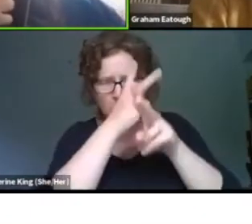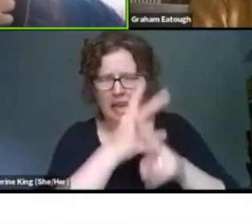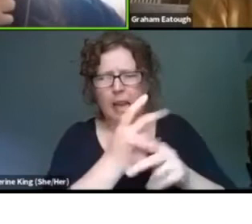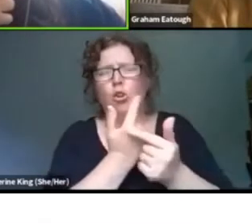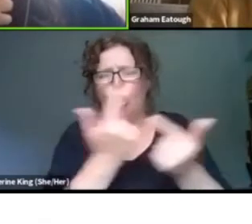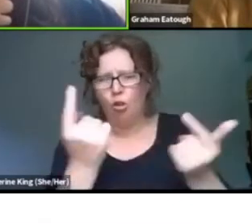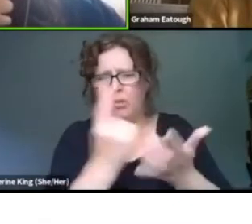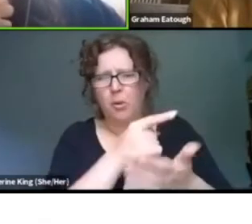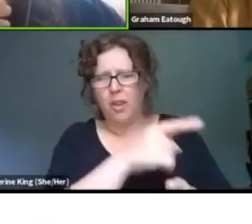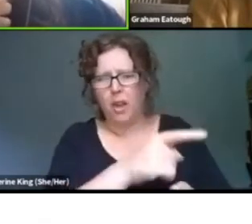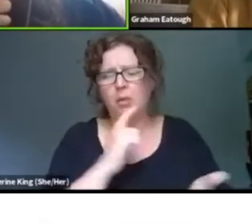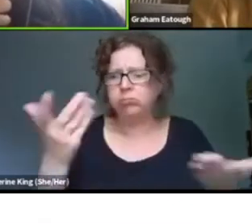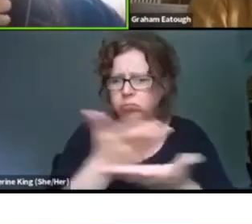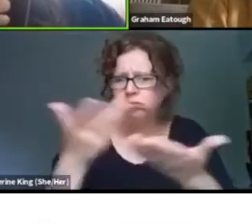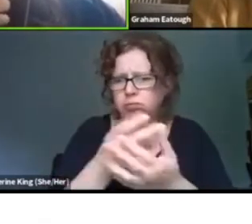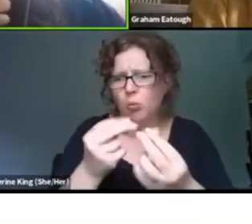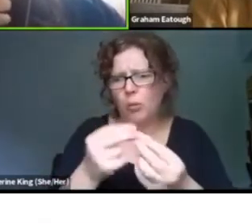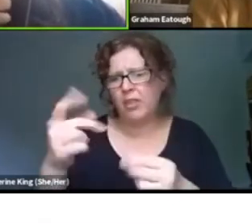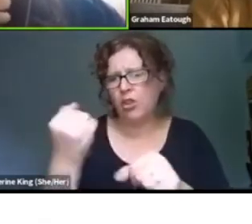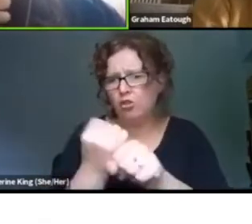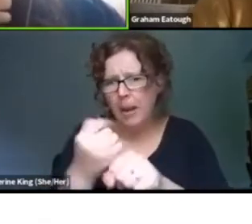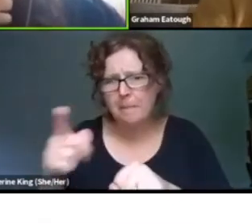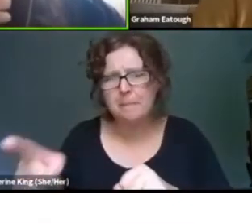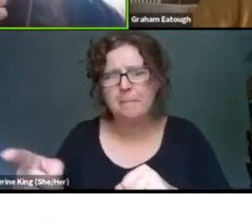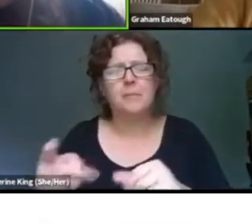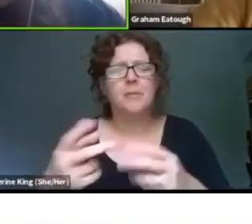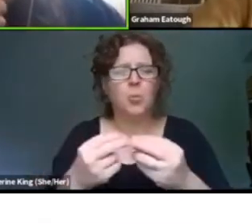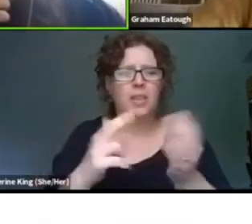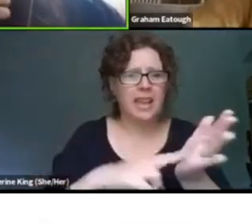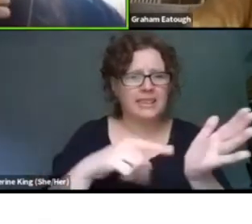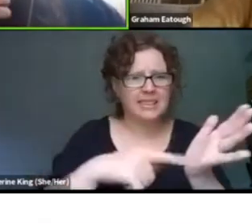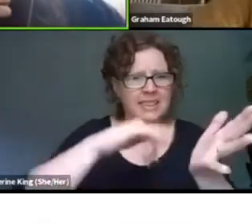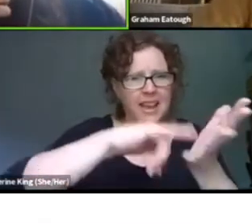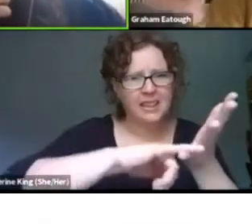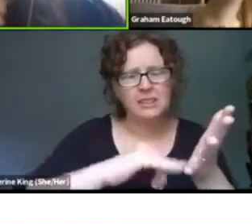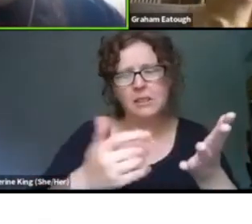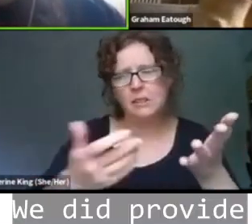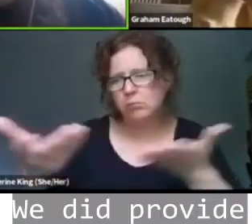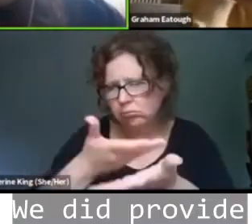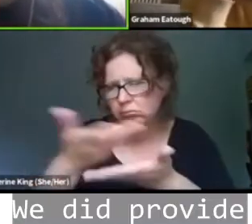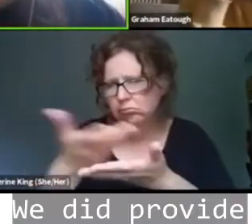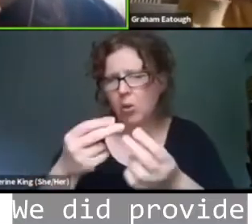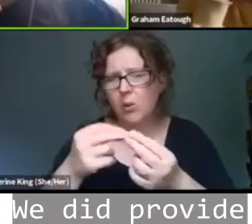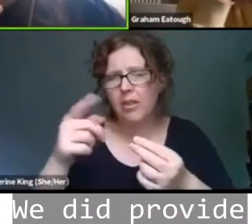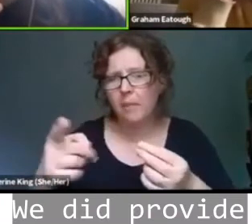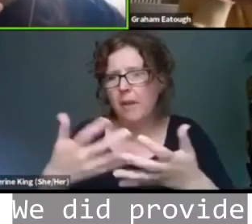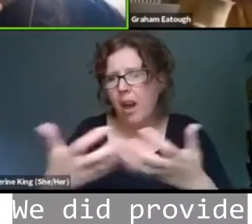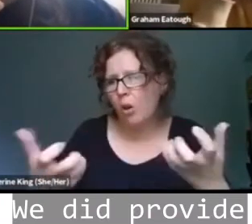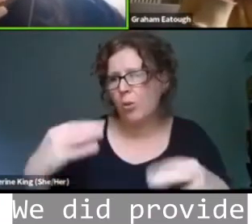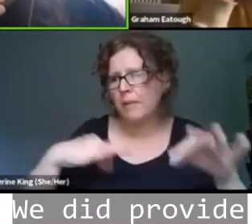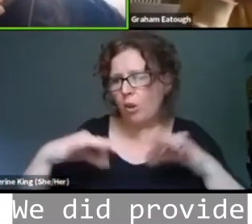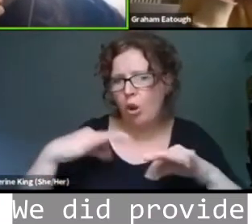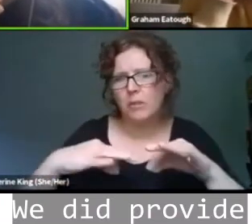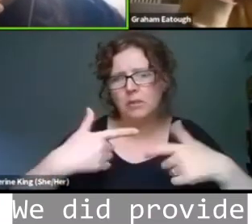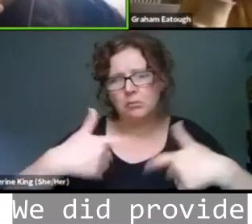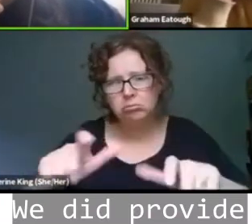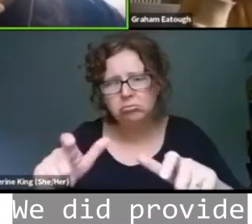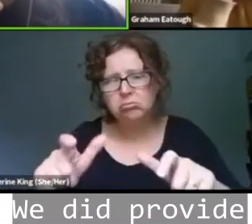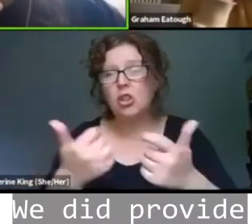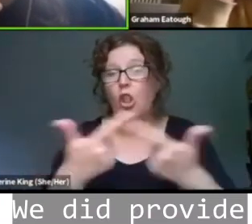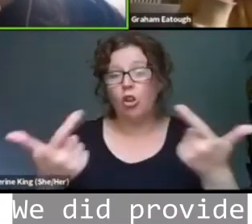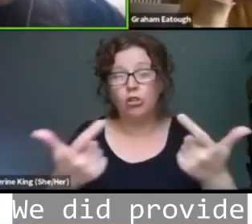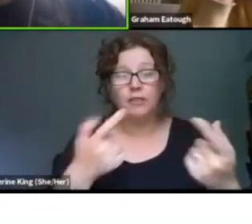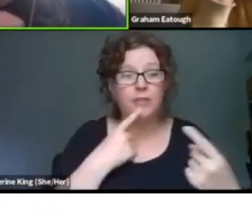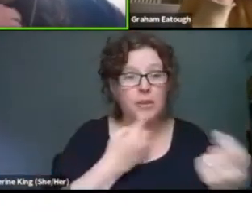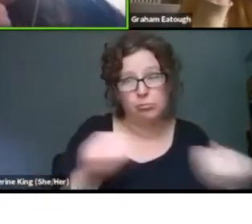the NTS about how we felt the autistic members would react, so we did provide a lot of information from